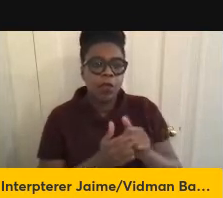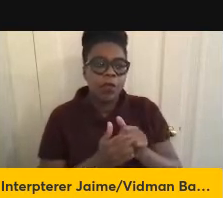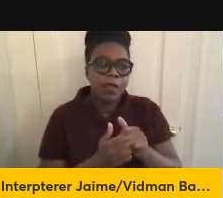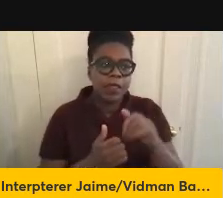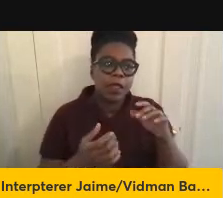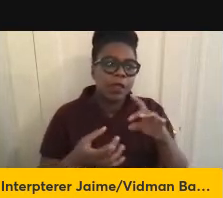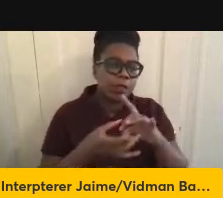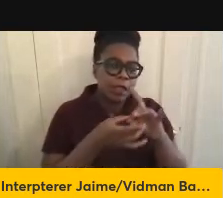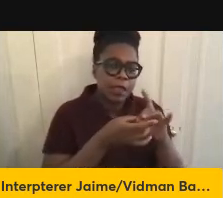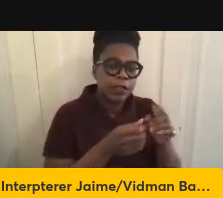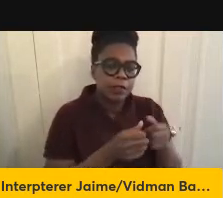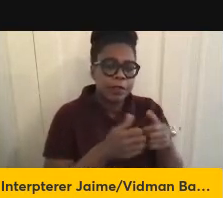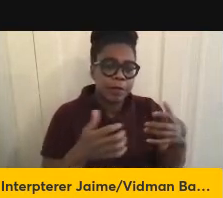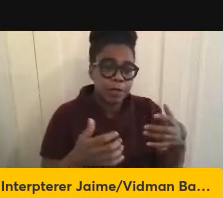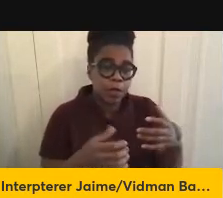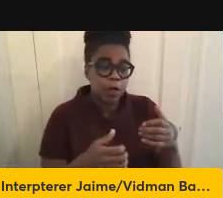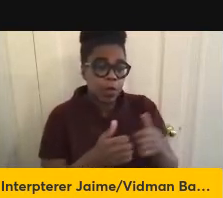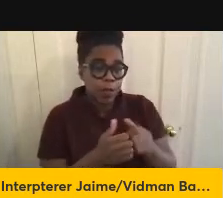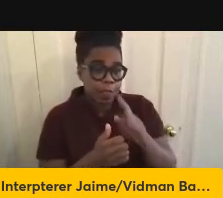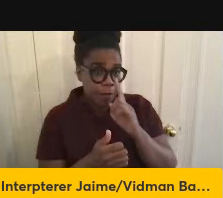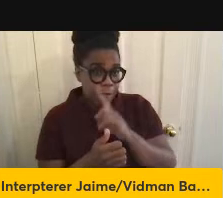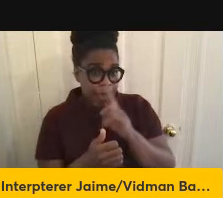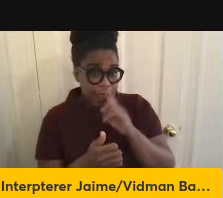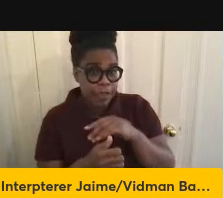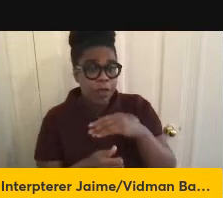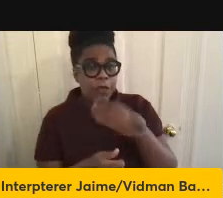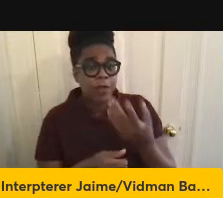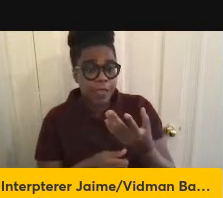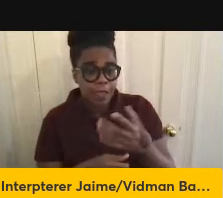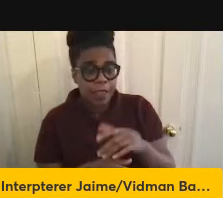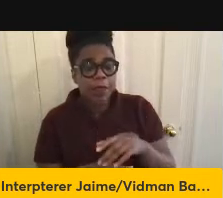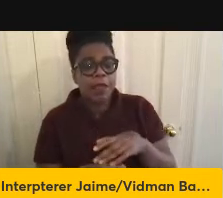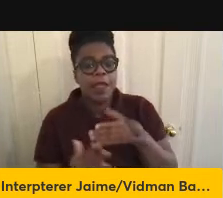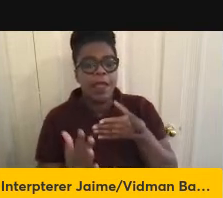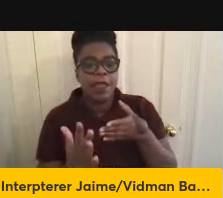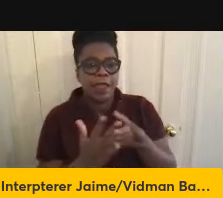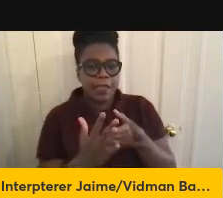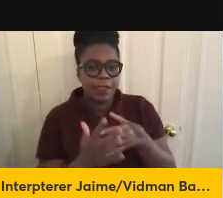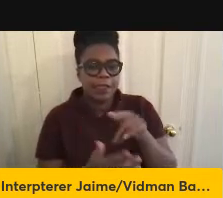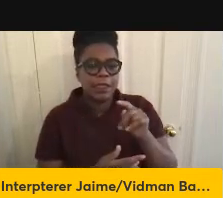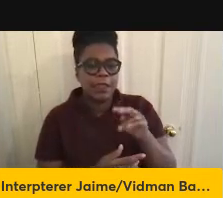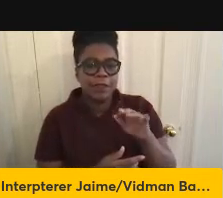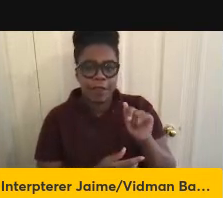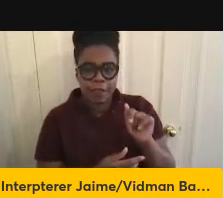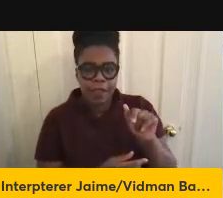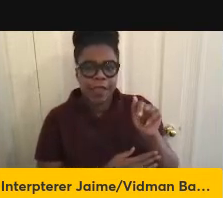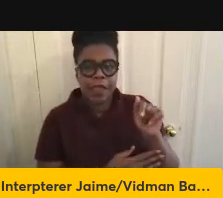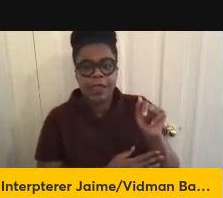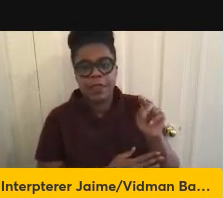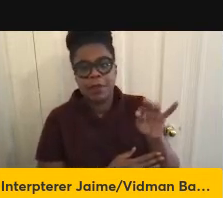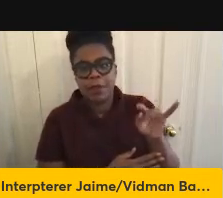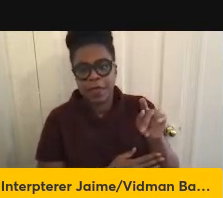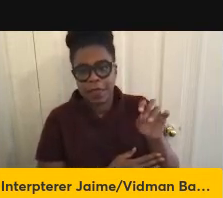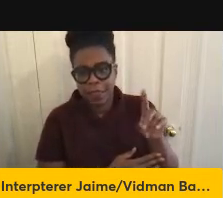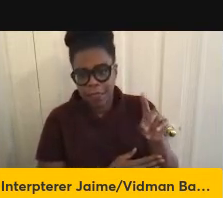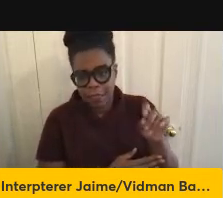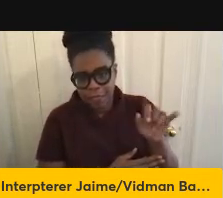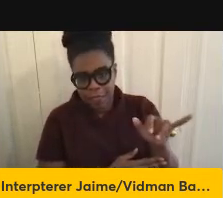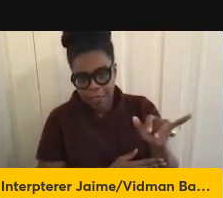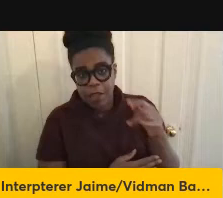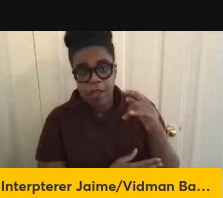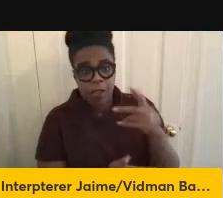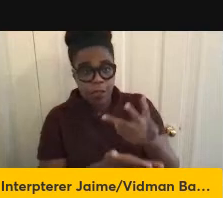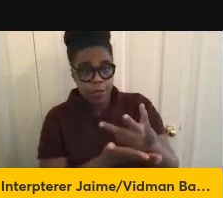So with our recipient mice, we treated them with anti-TNF-alpha monoclonal antibody or isotype control antibody for